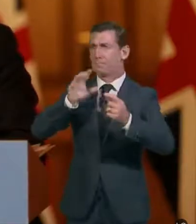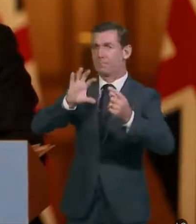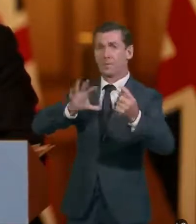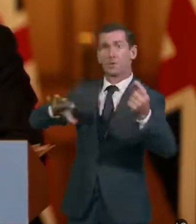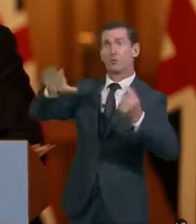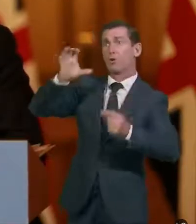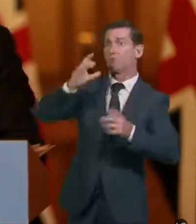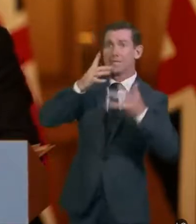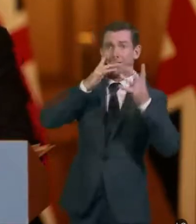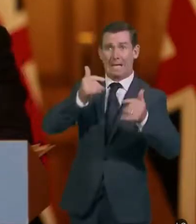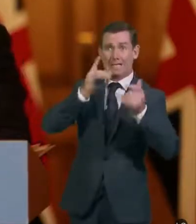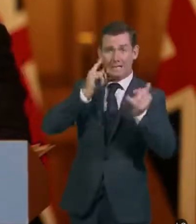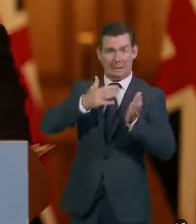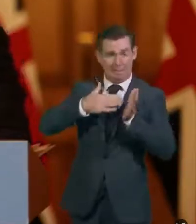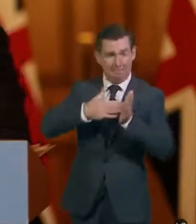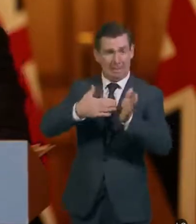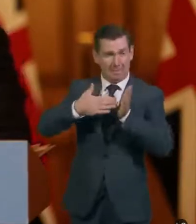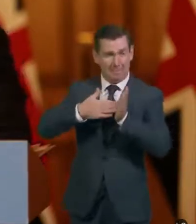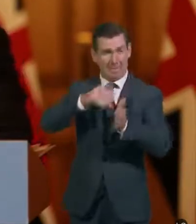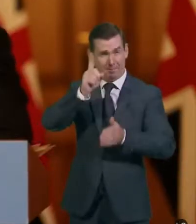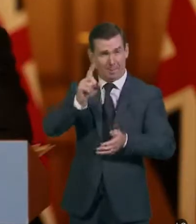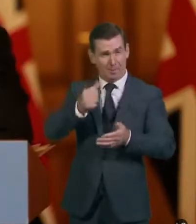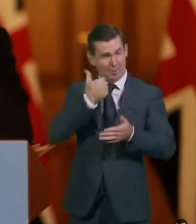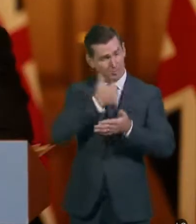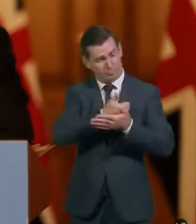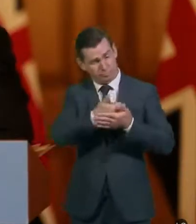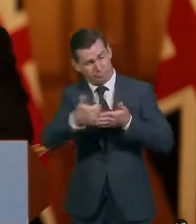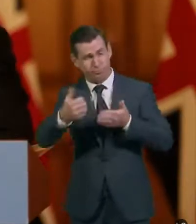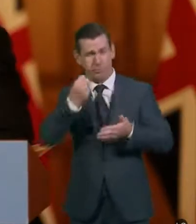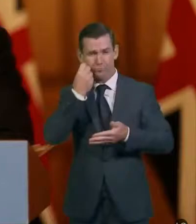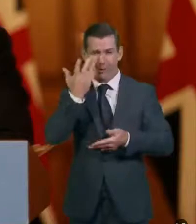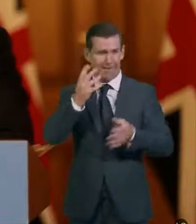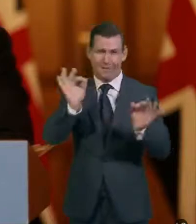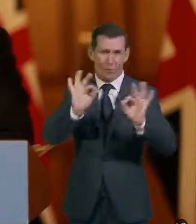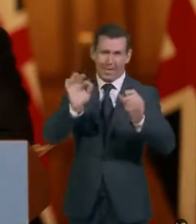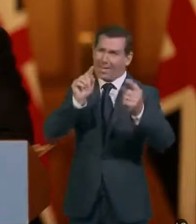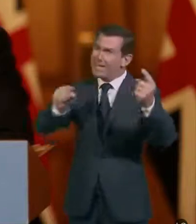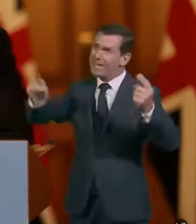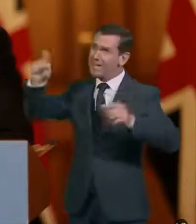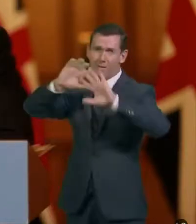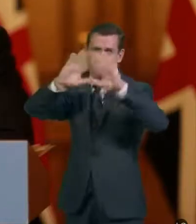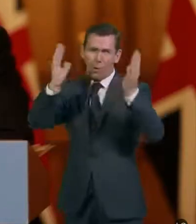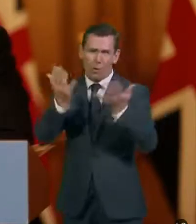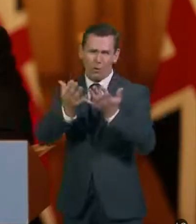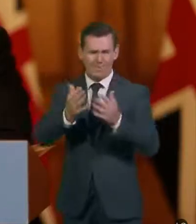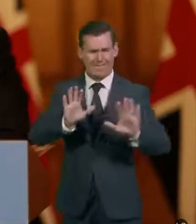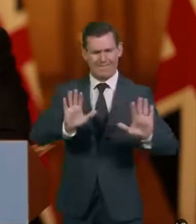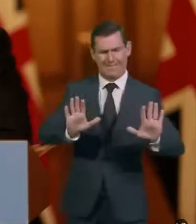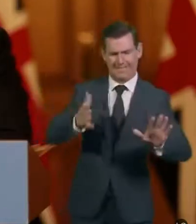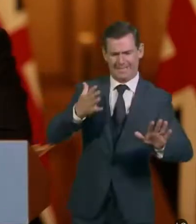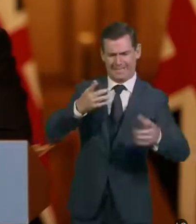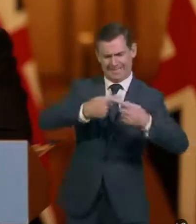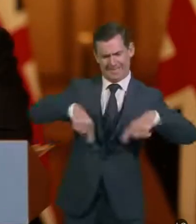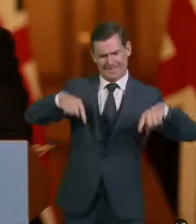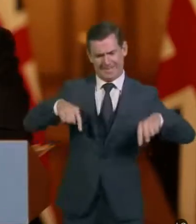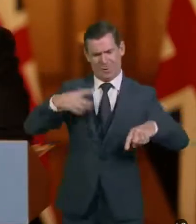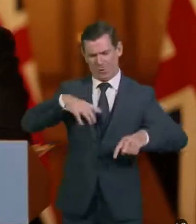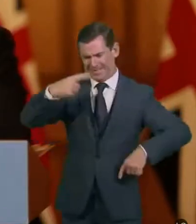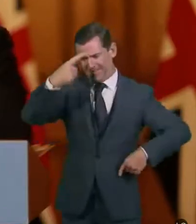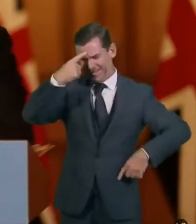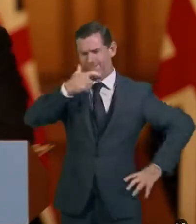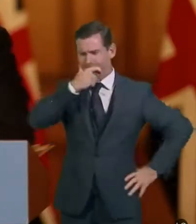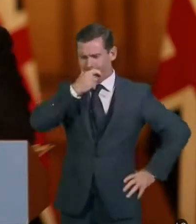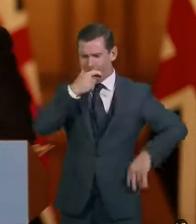to take the time to establish how to do this effectively and safely, and to build the logistics and